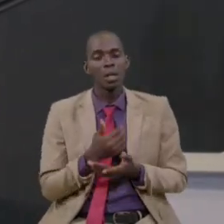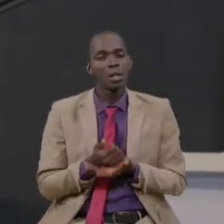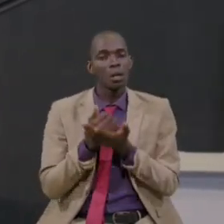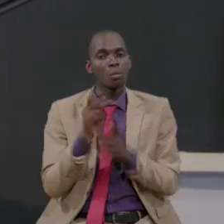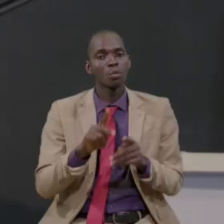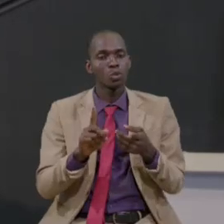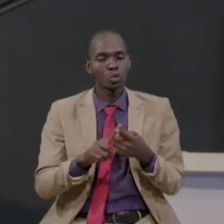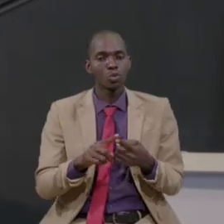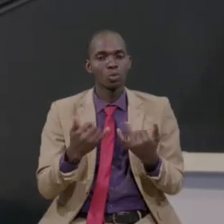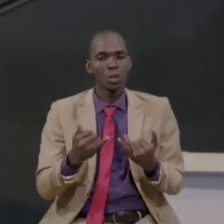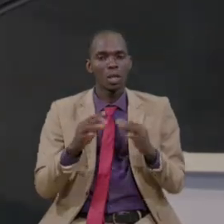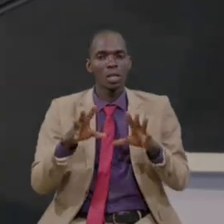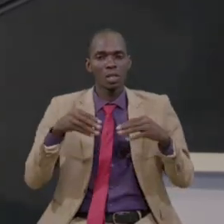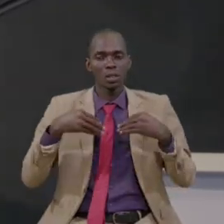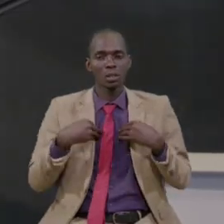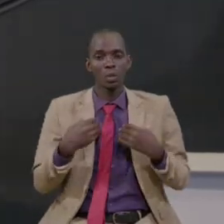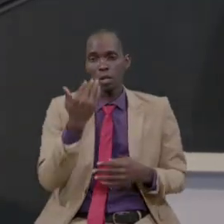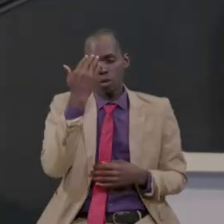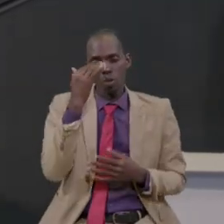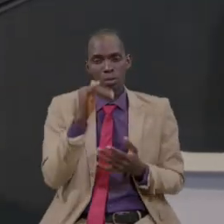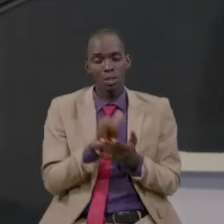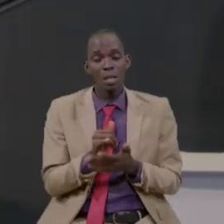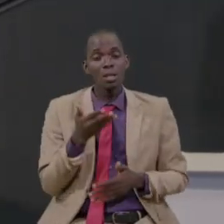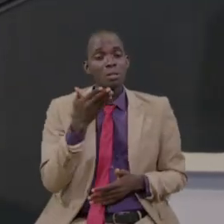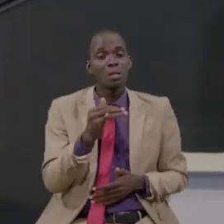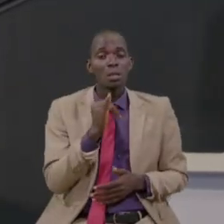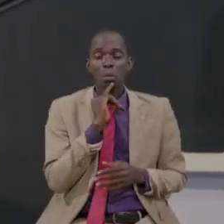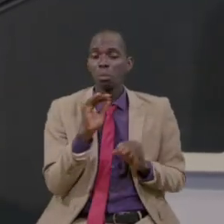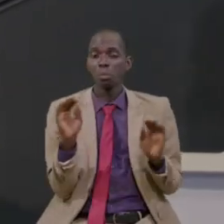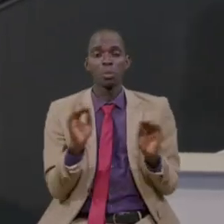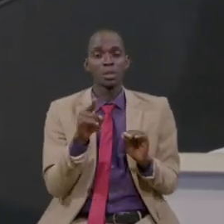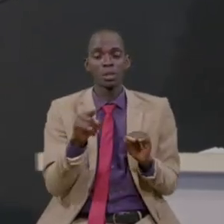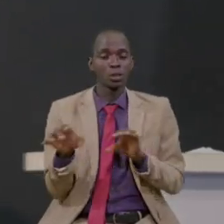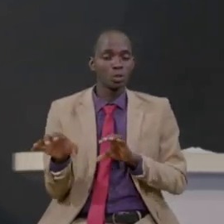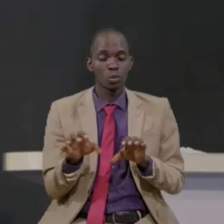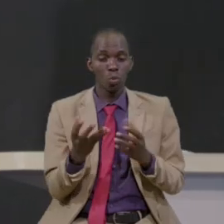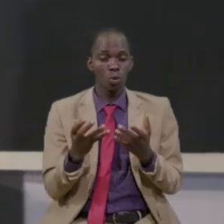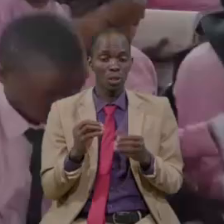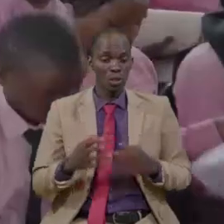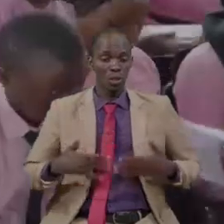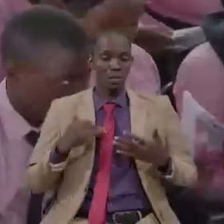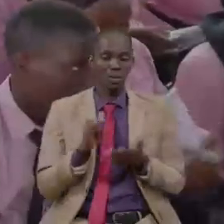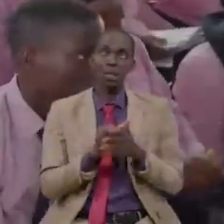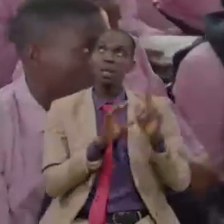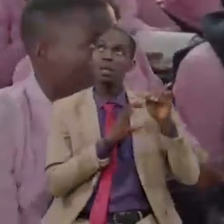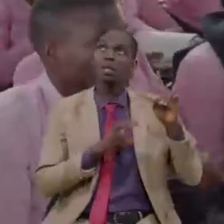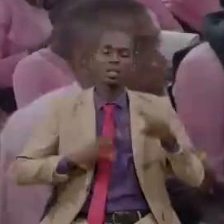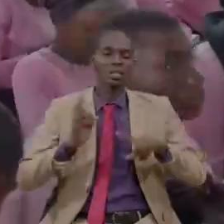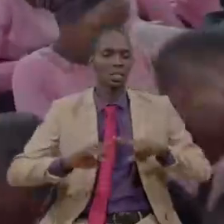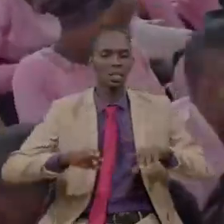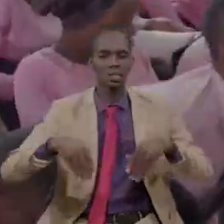is nothing they need in life that Christ cannot provide. Let's rise up now and say,